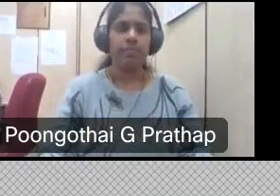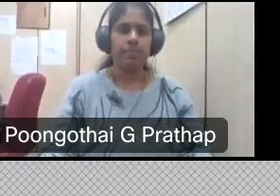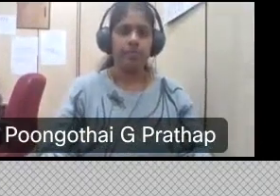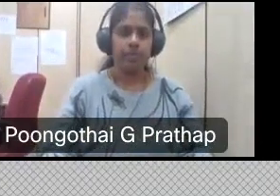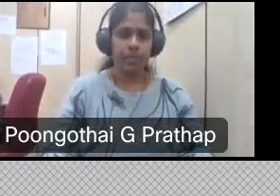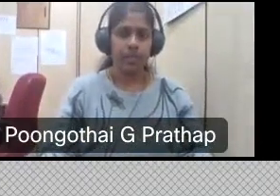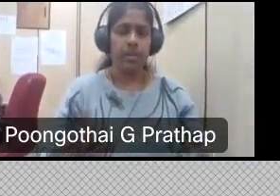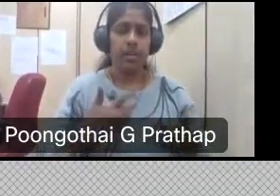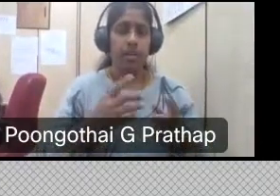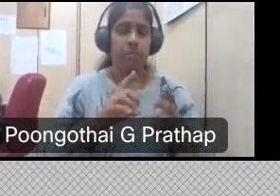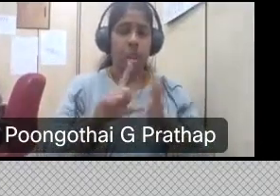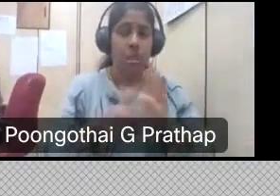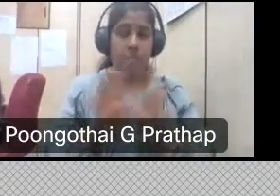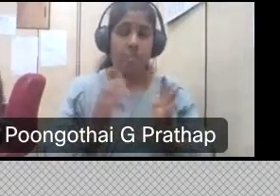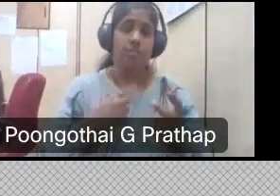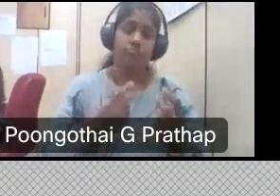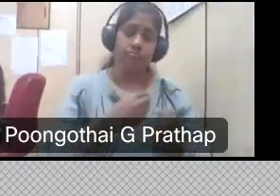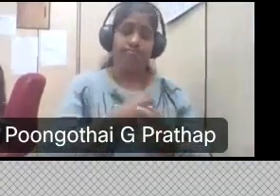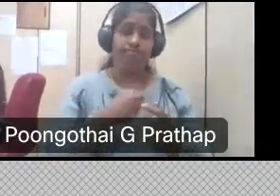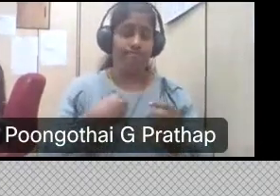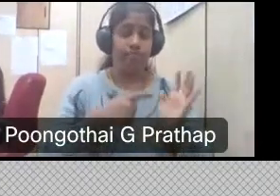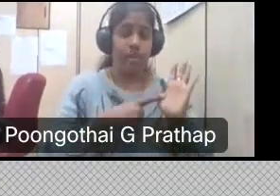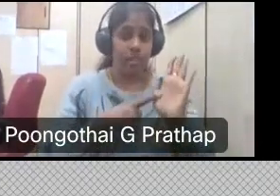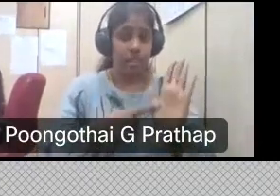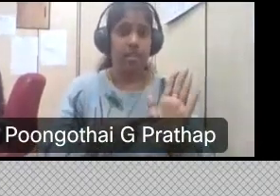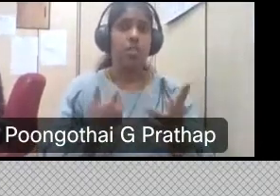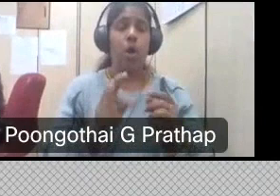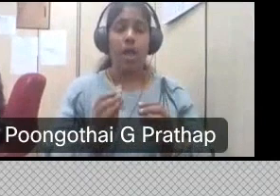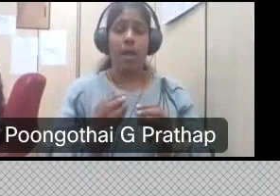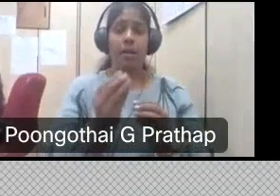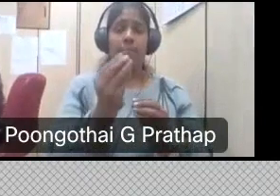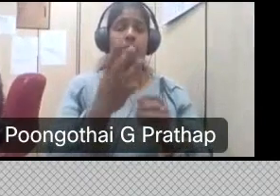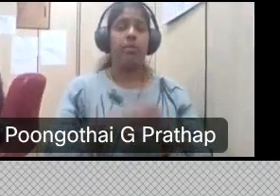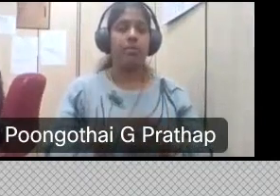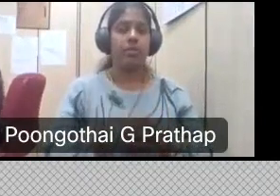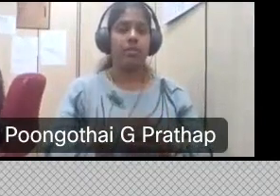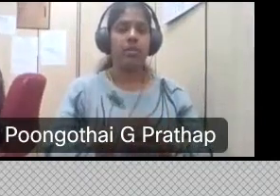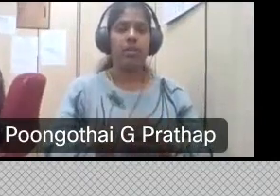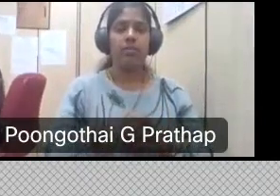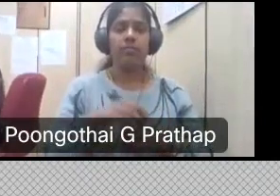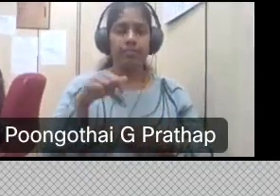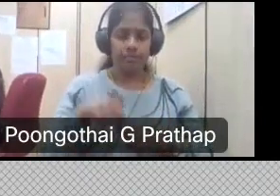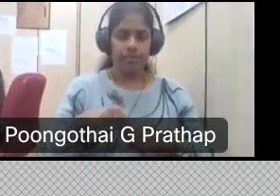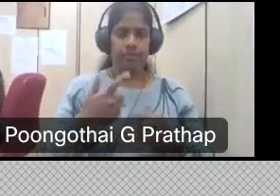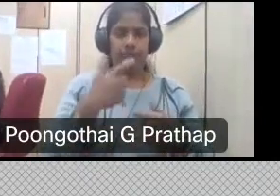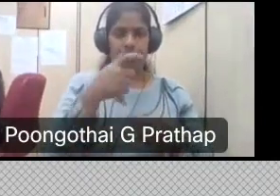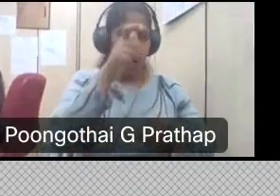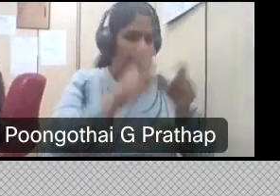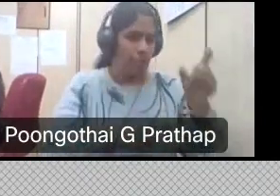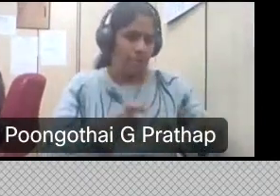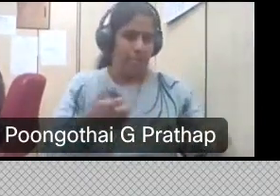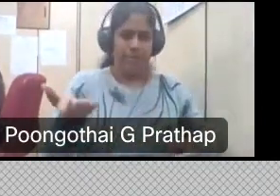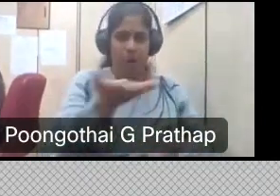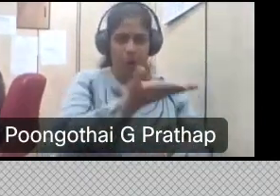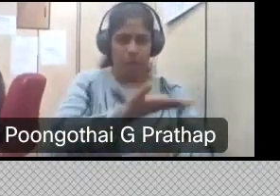improvement in on development. So my take. As a human being, we are toy of